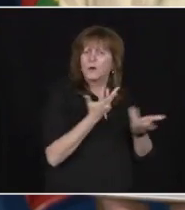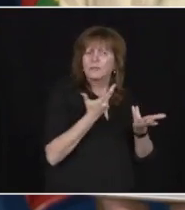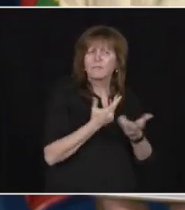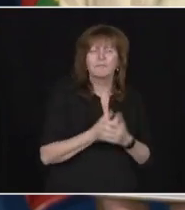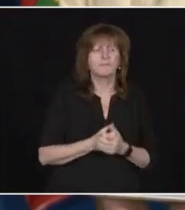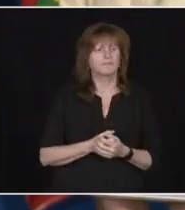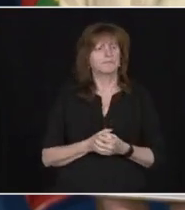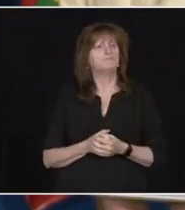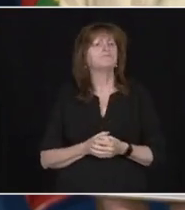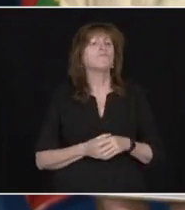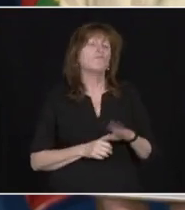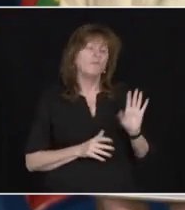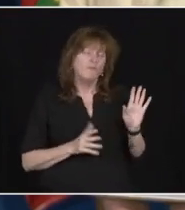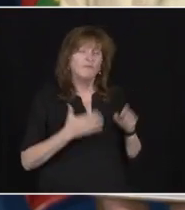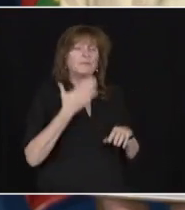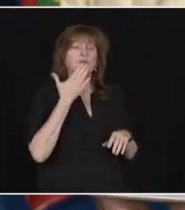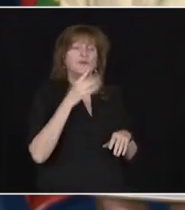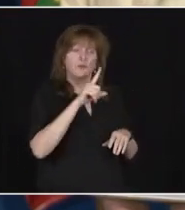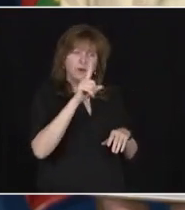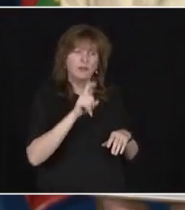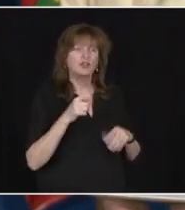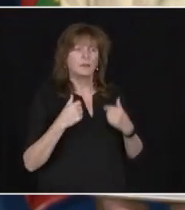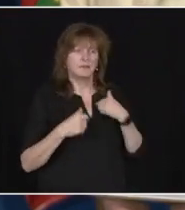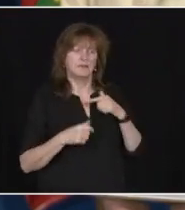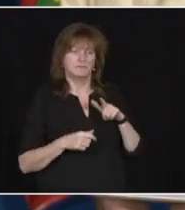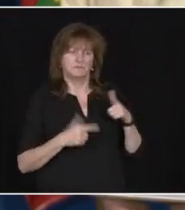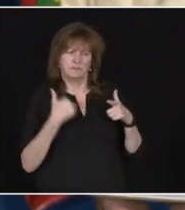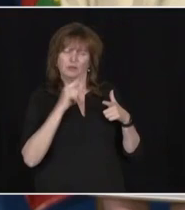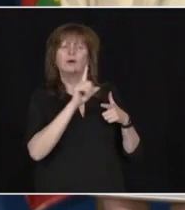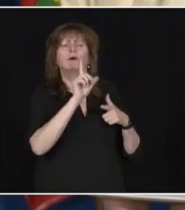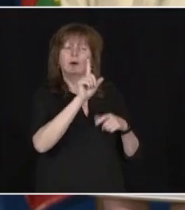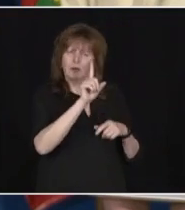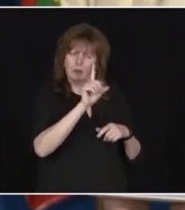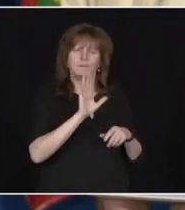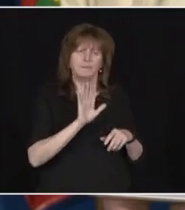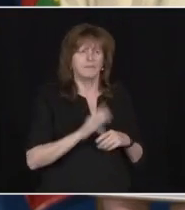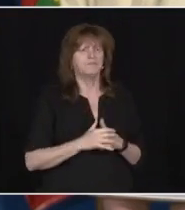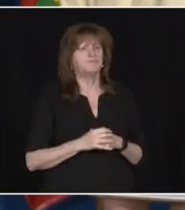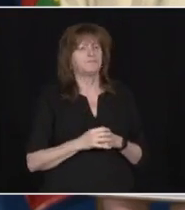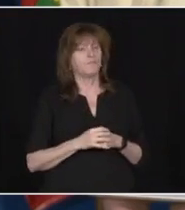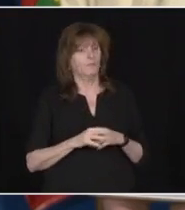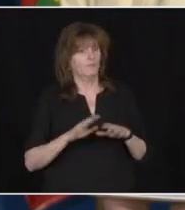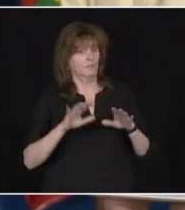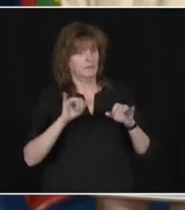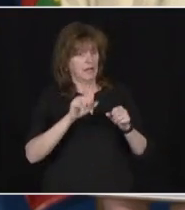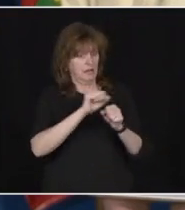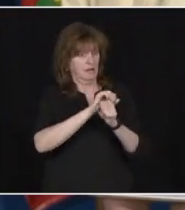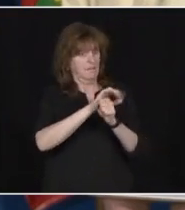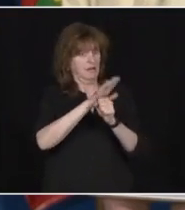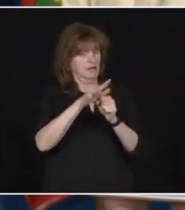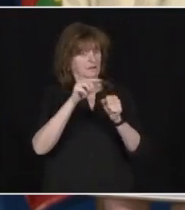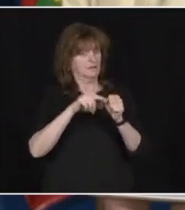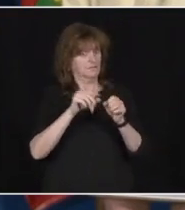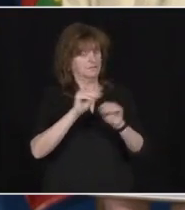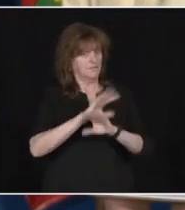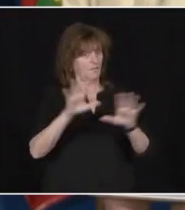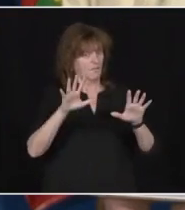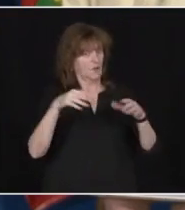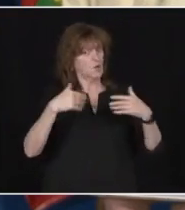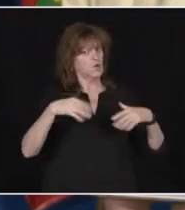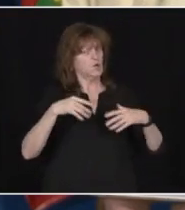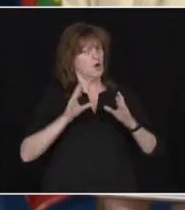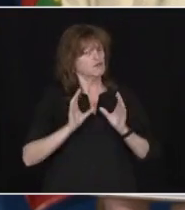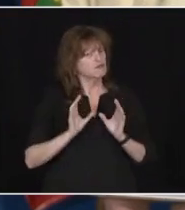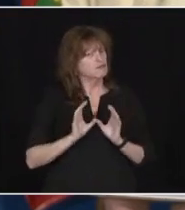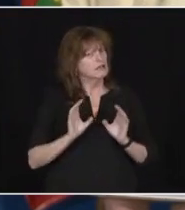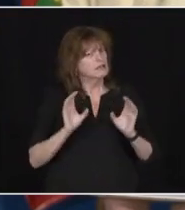will hand it to the minister, but you know what about this crisis and the pandemic? There's a lot of things, Mark, that just aren't fair,